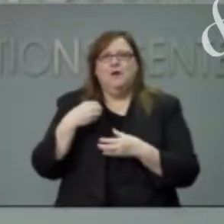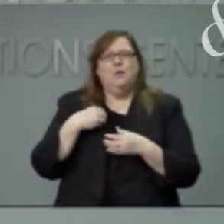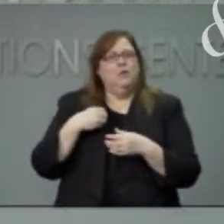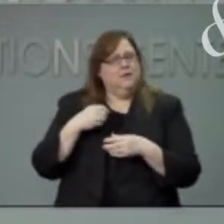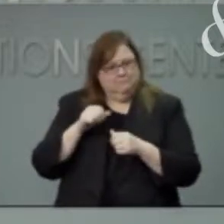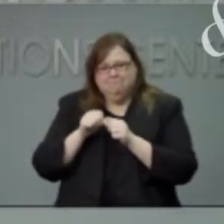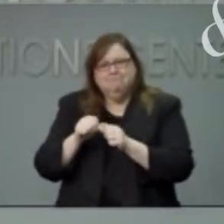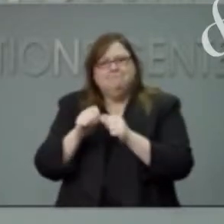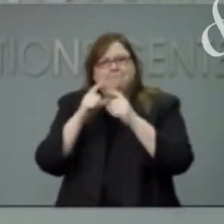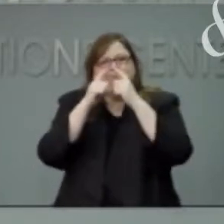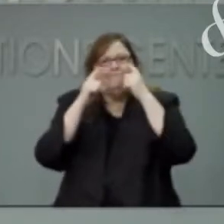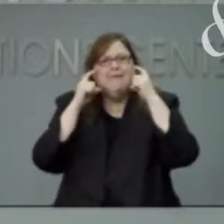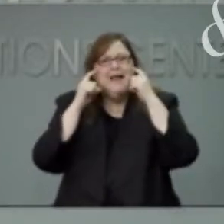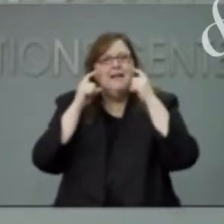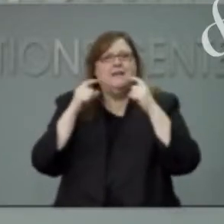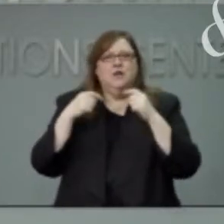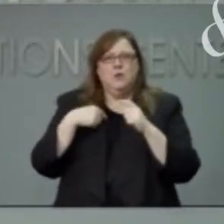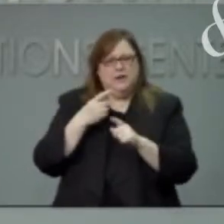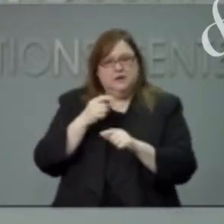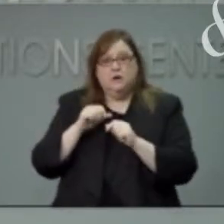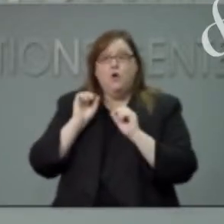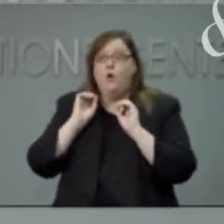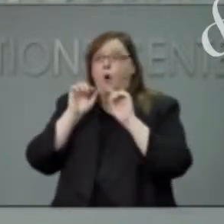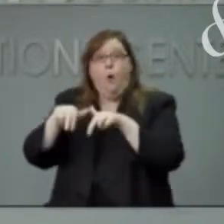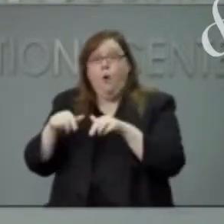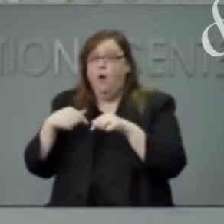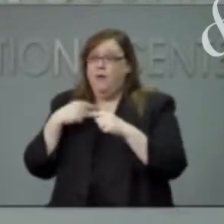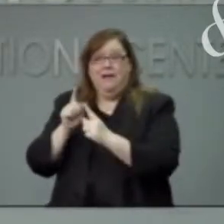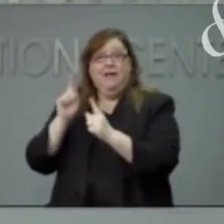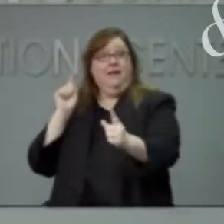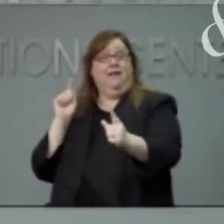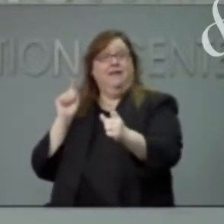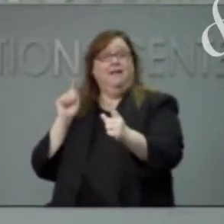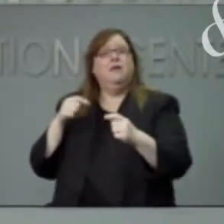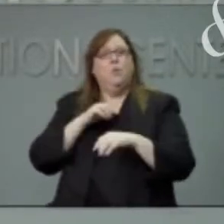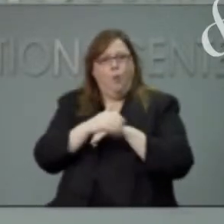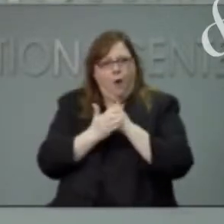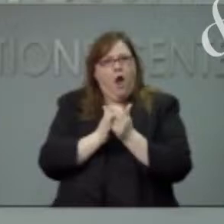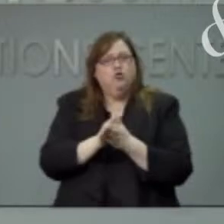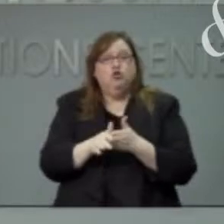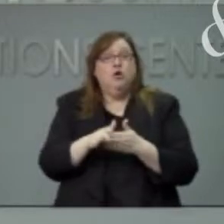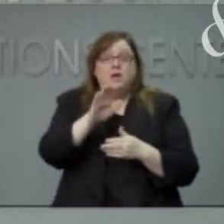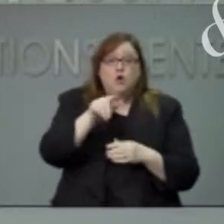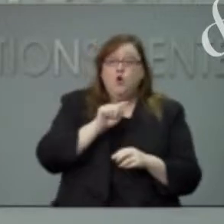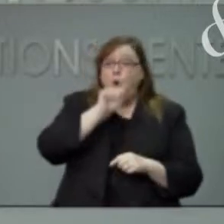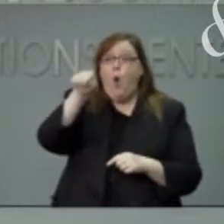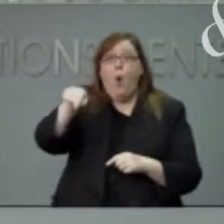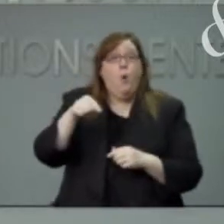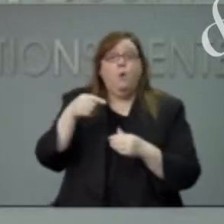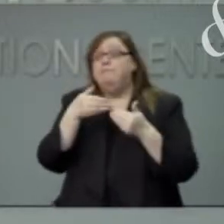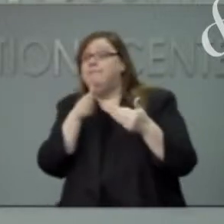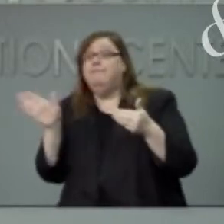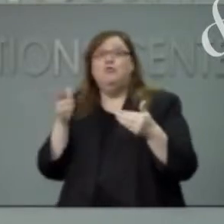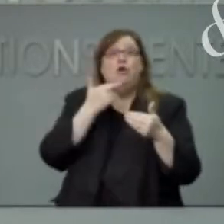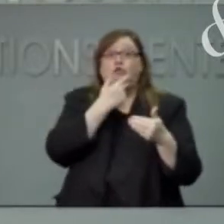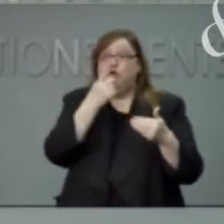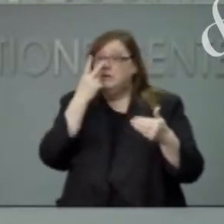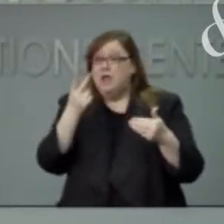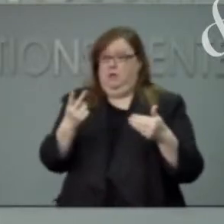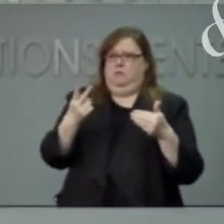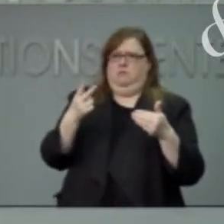often, and stay away from places where people aren't doing that. Precautions like the three W's